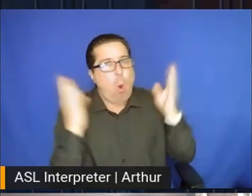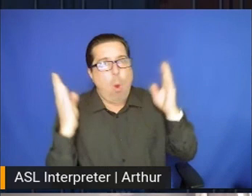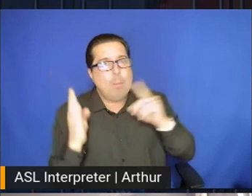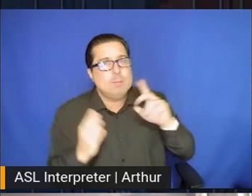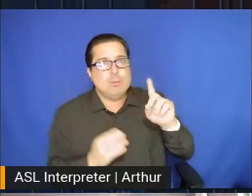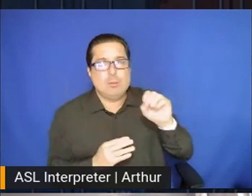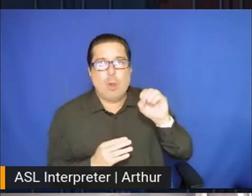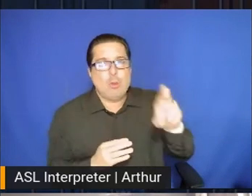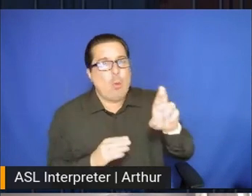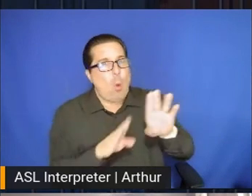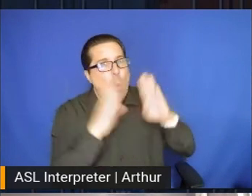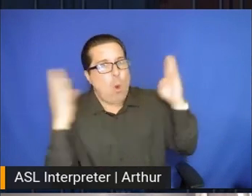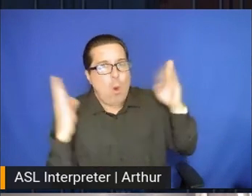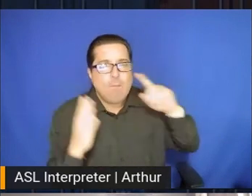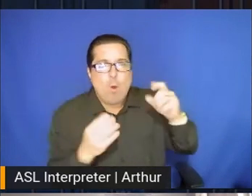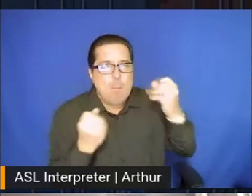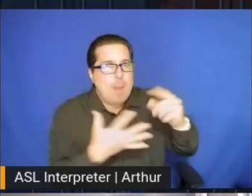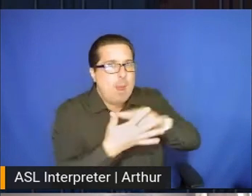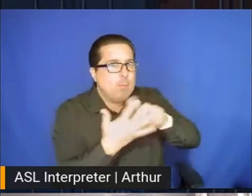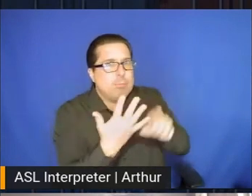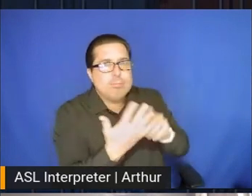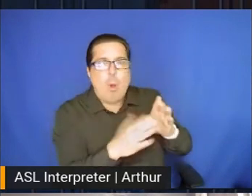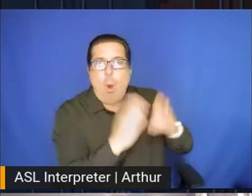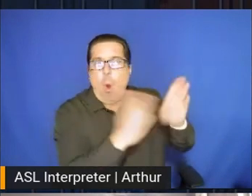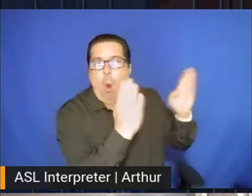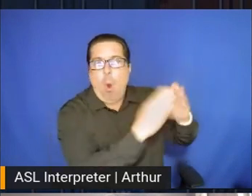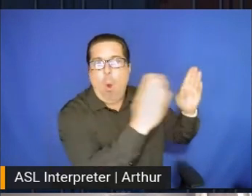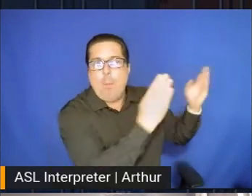many features. For example,